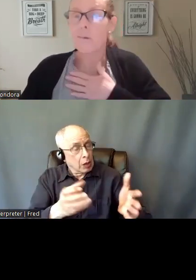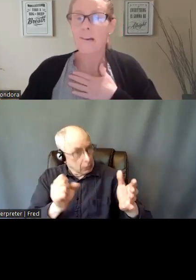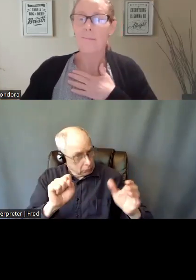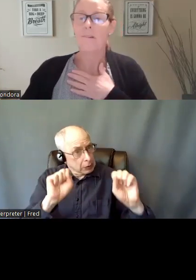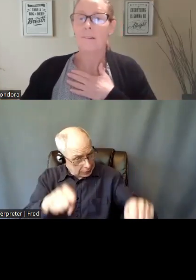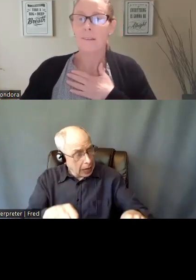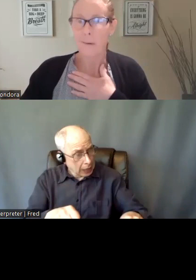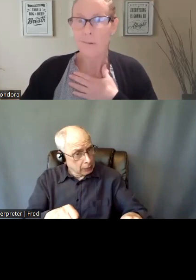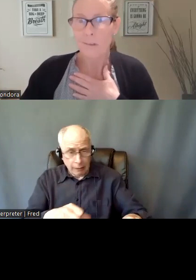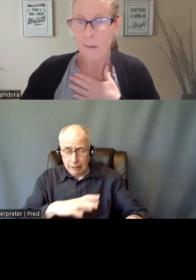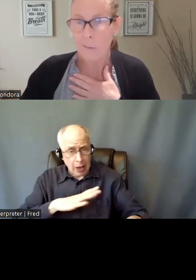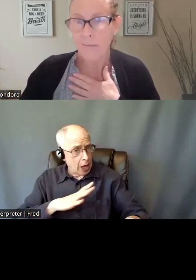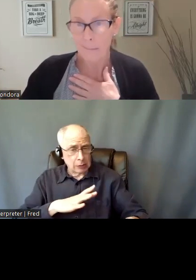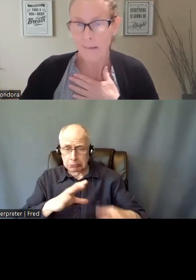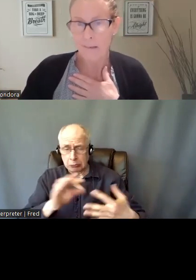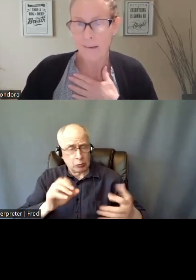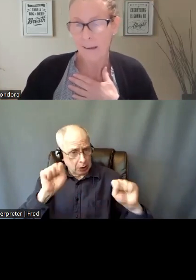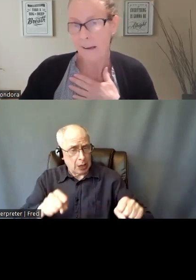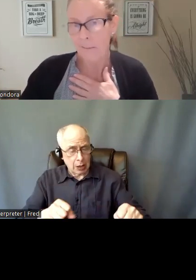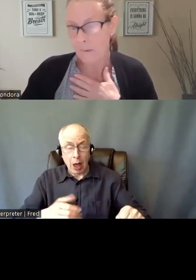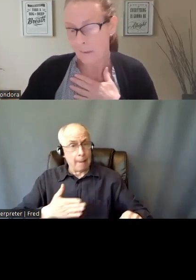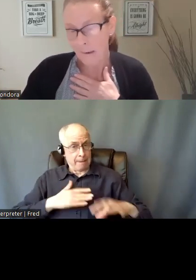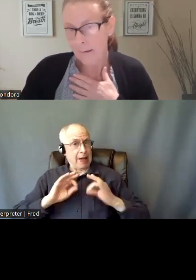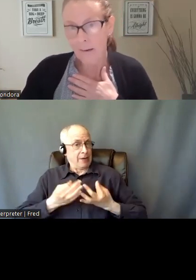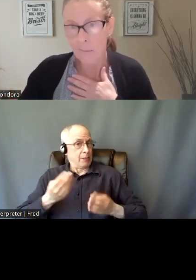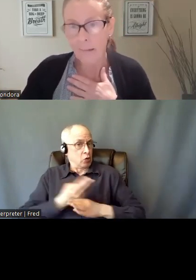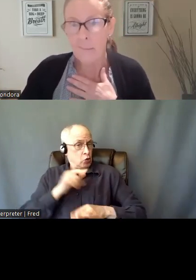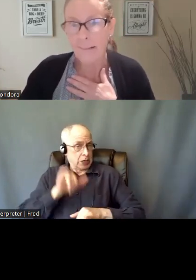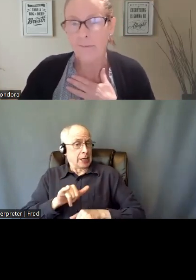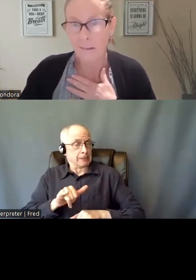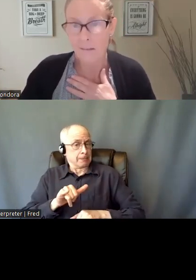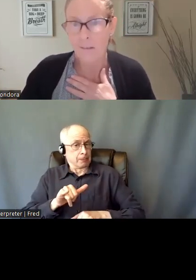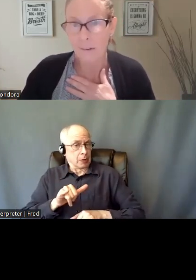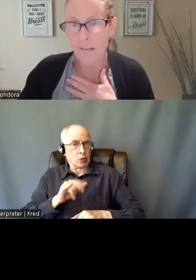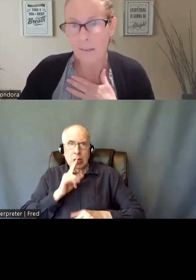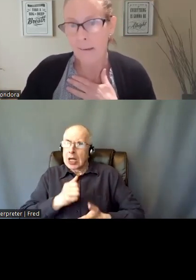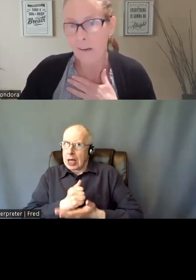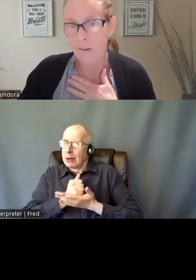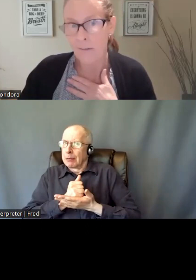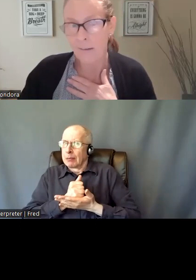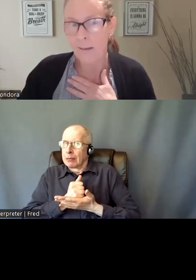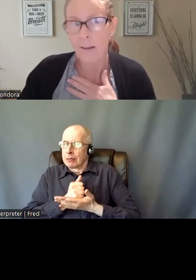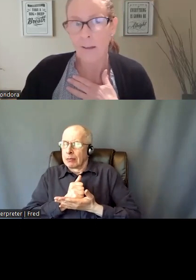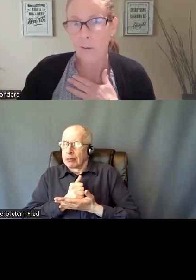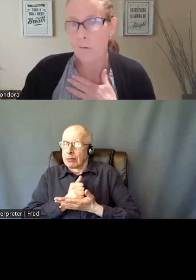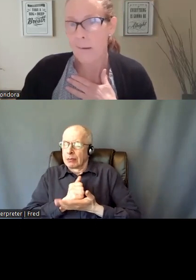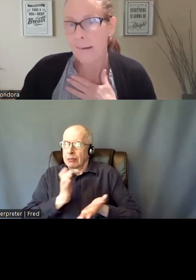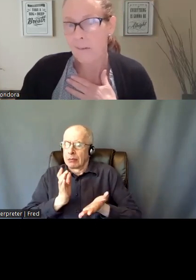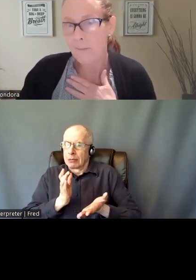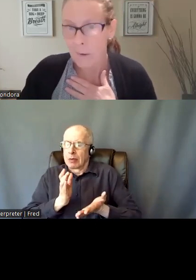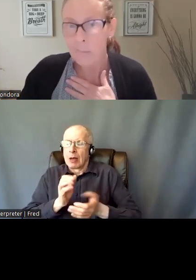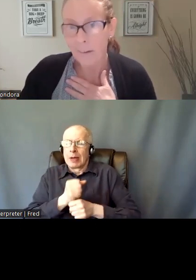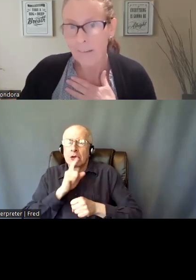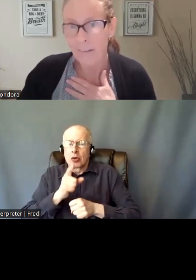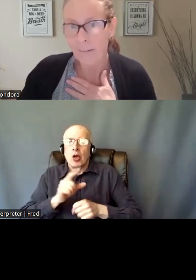I know it's an option that we've used in our own family at times, and it's made a really big difference for us in making sure that those